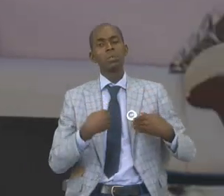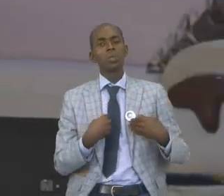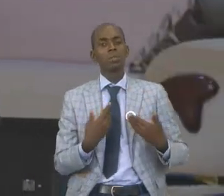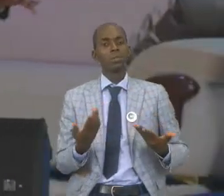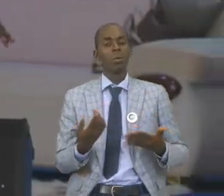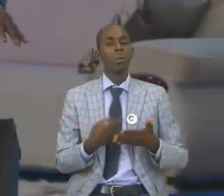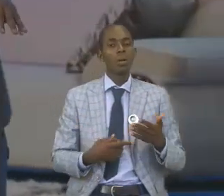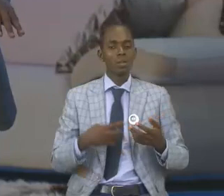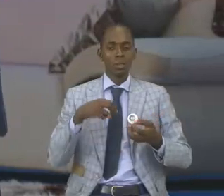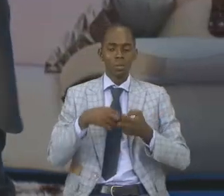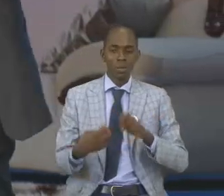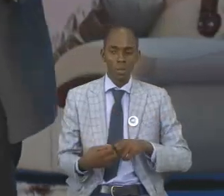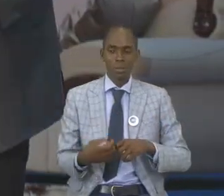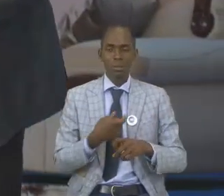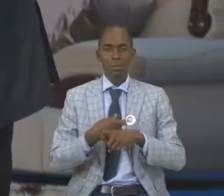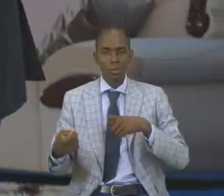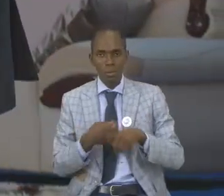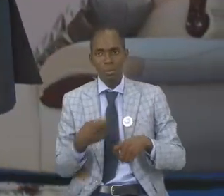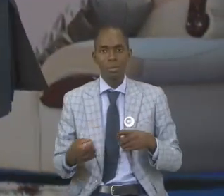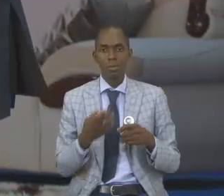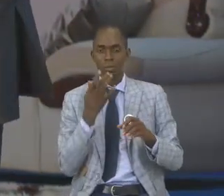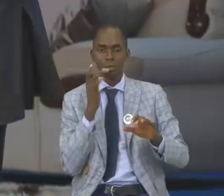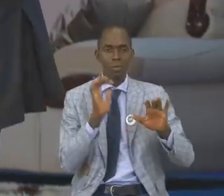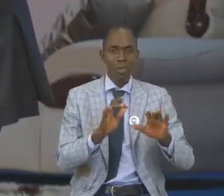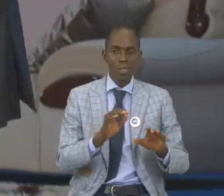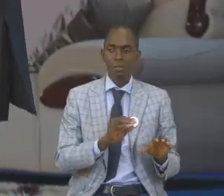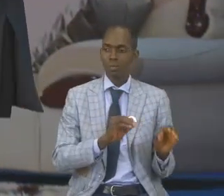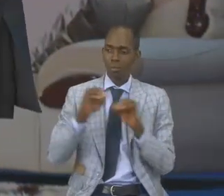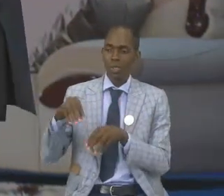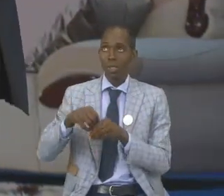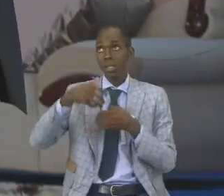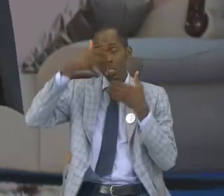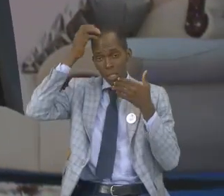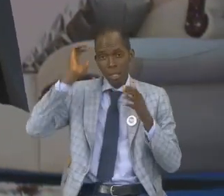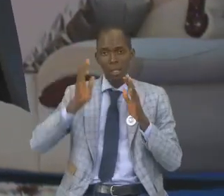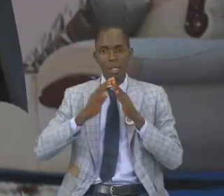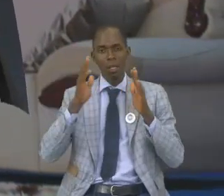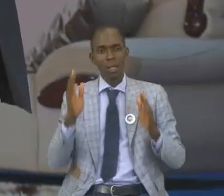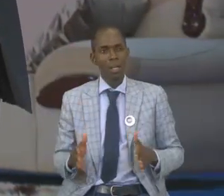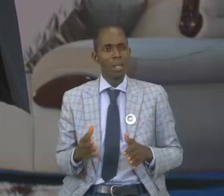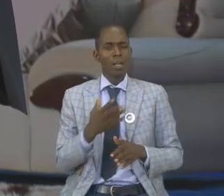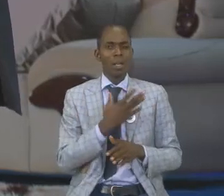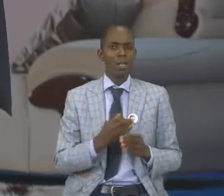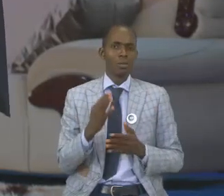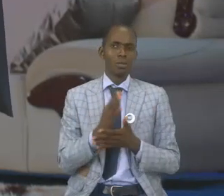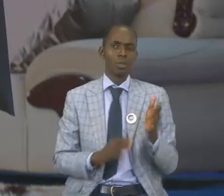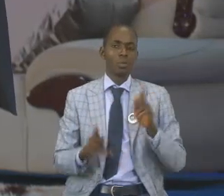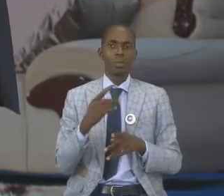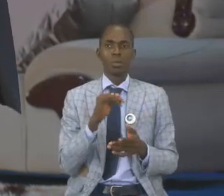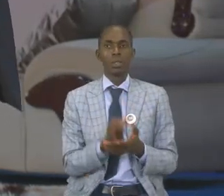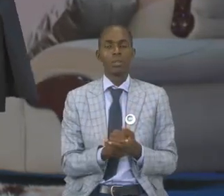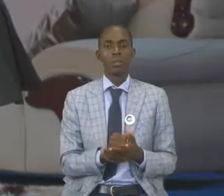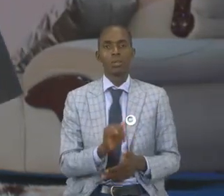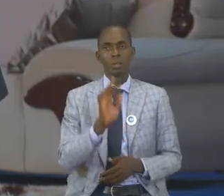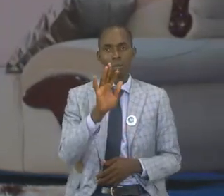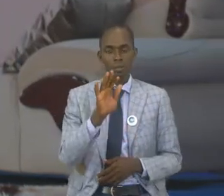den, criticism, opposition. And so the people are telling me, go soft. Moderate what you